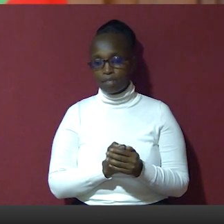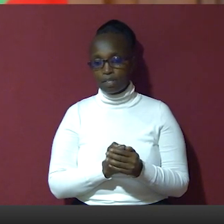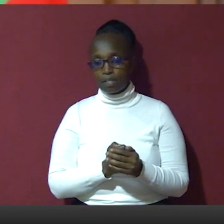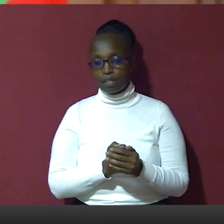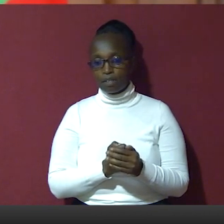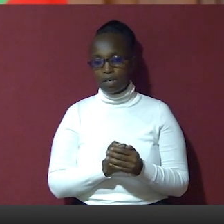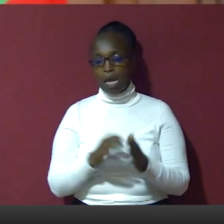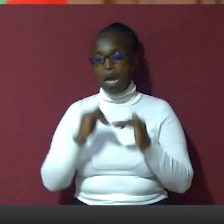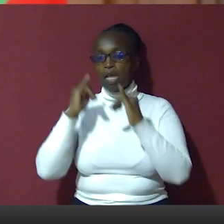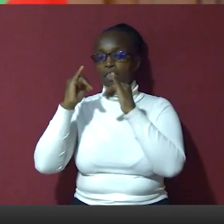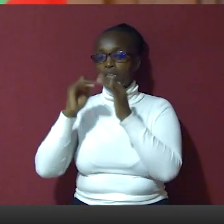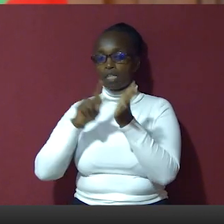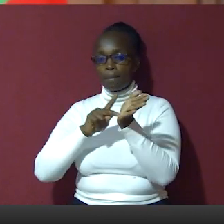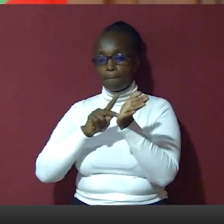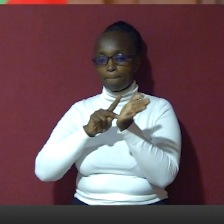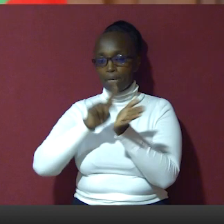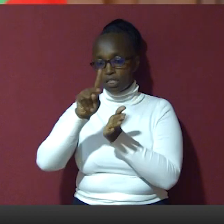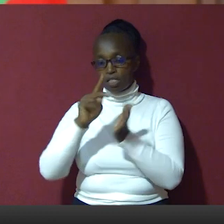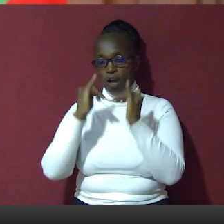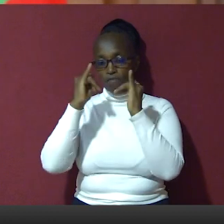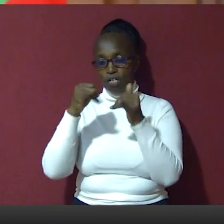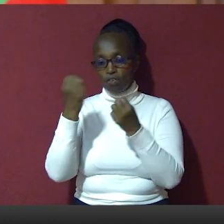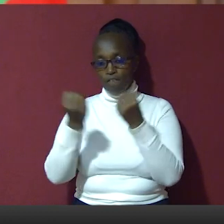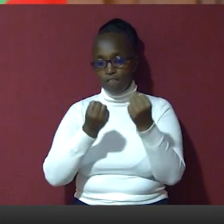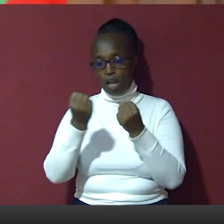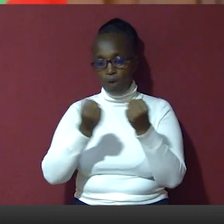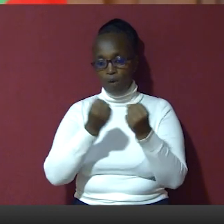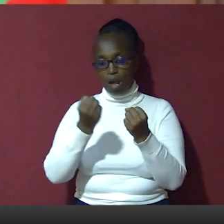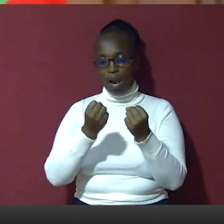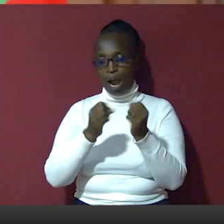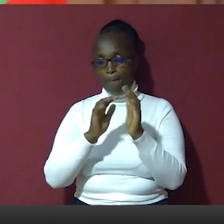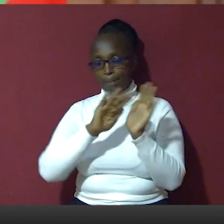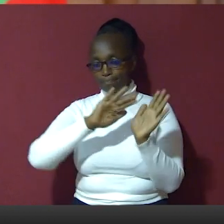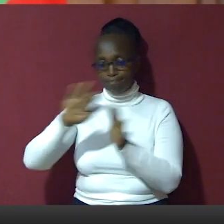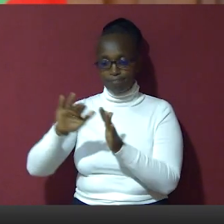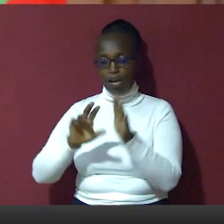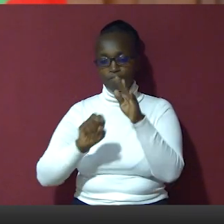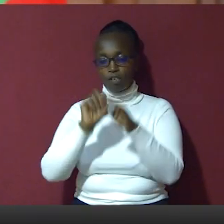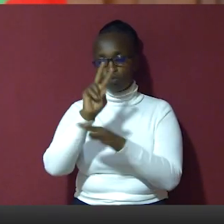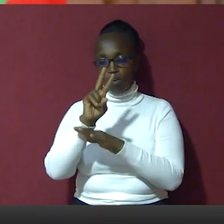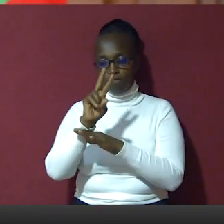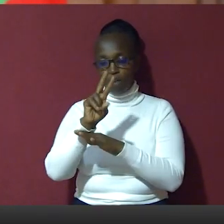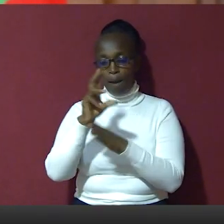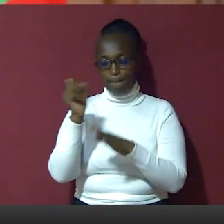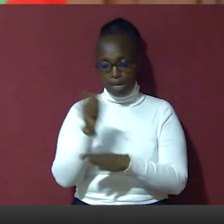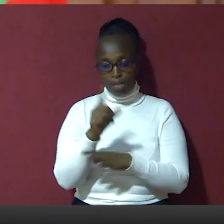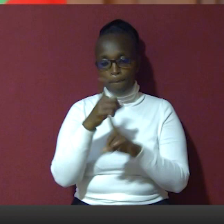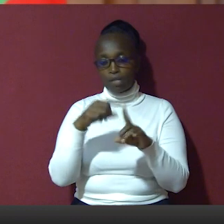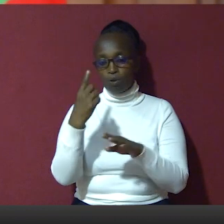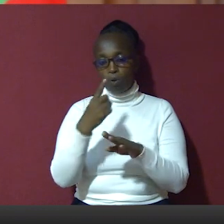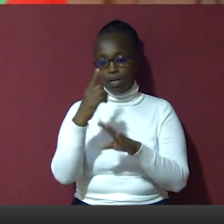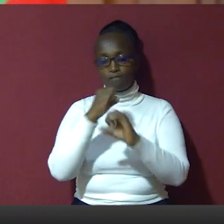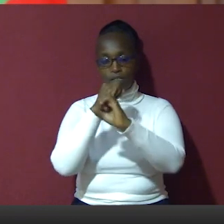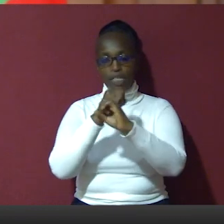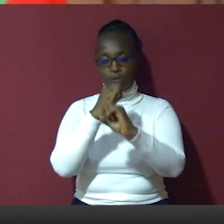The purchase of new motor vehicles by the government is suspended for 12 months, except for security